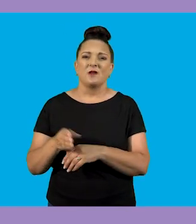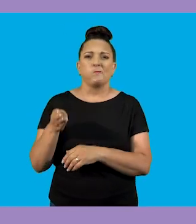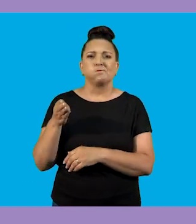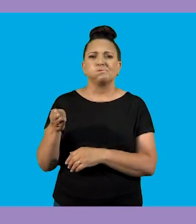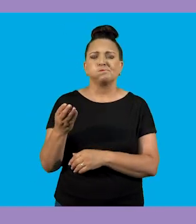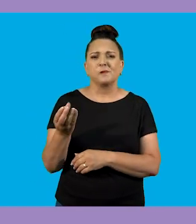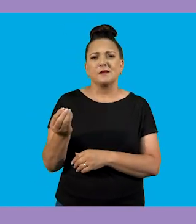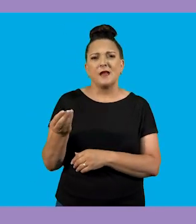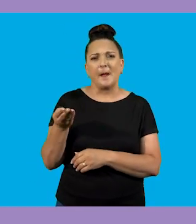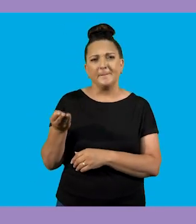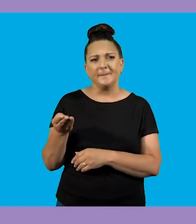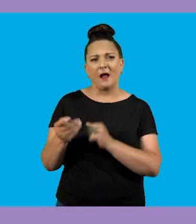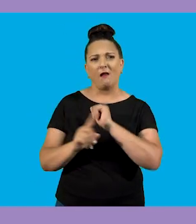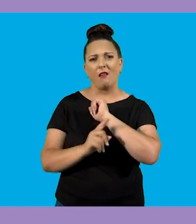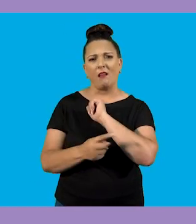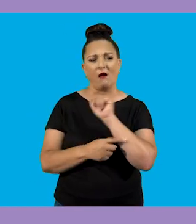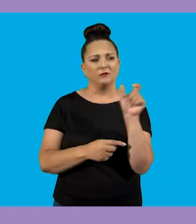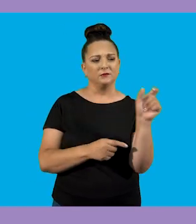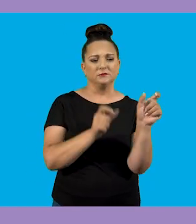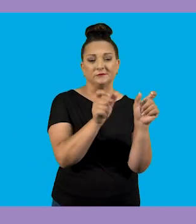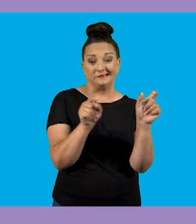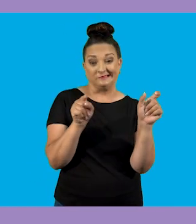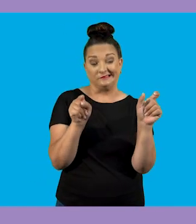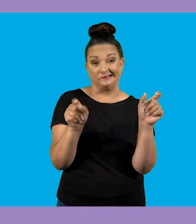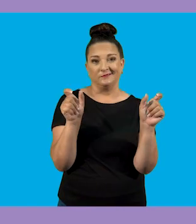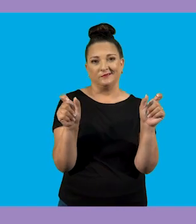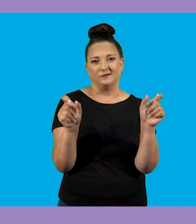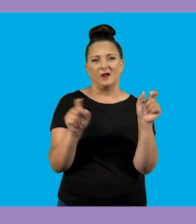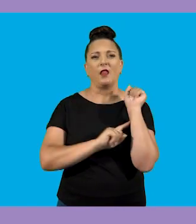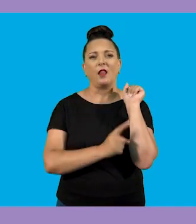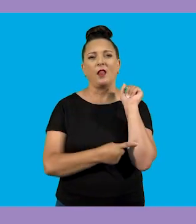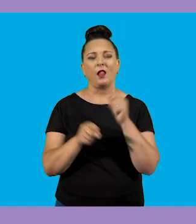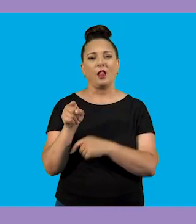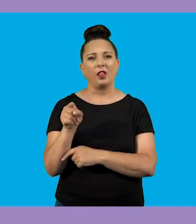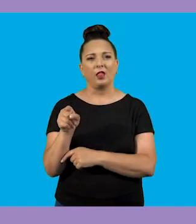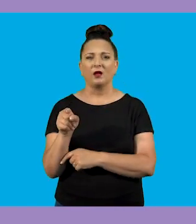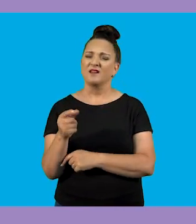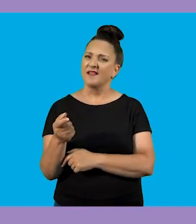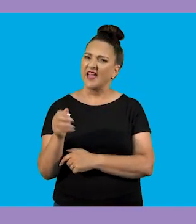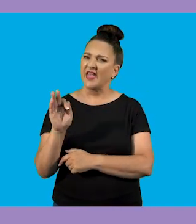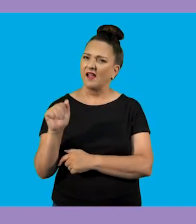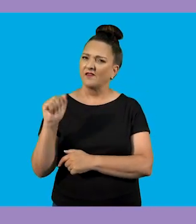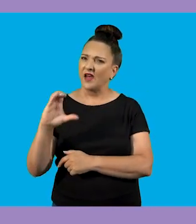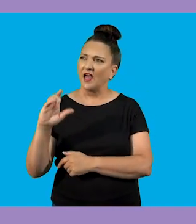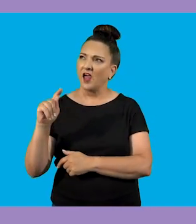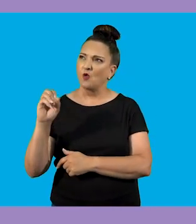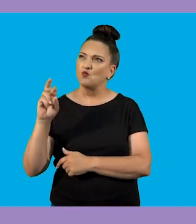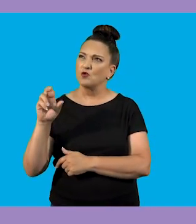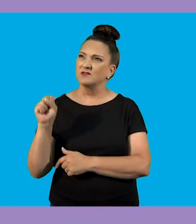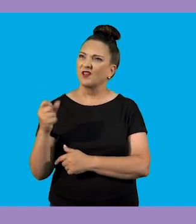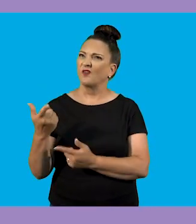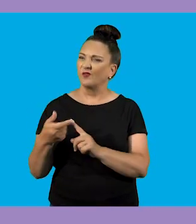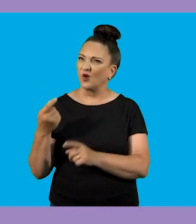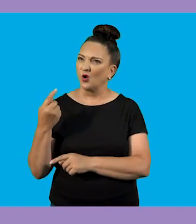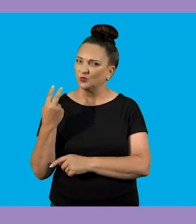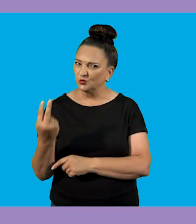which is the last term there. So what's going to happen here? The factors of 2, we have a positive 1